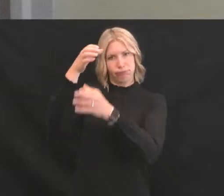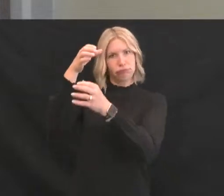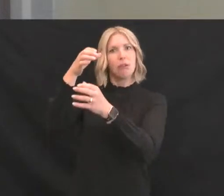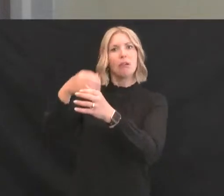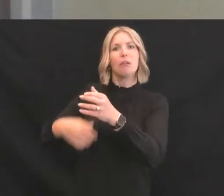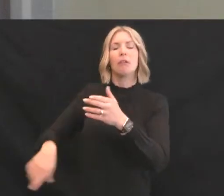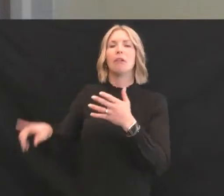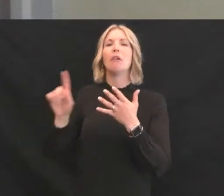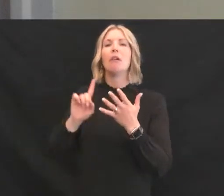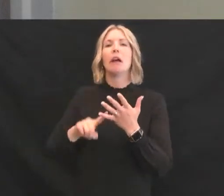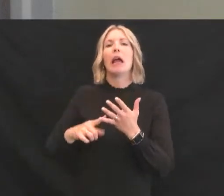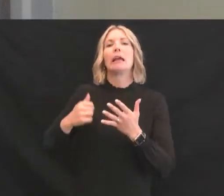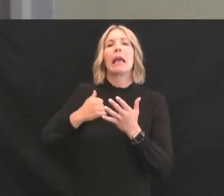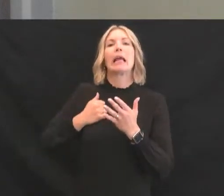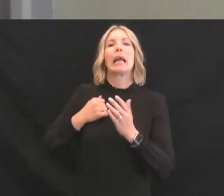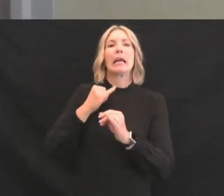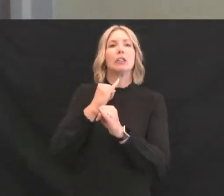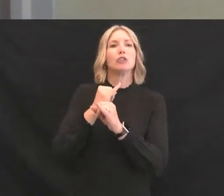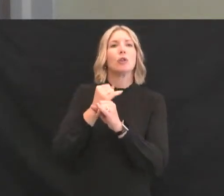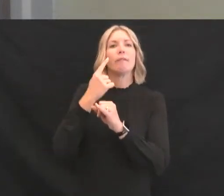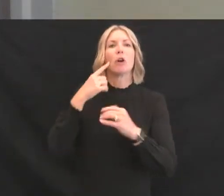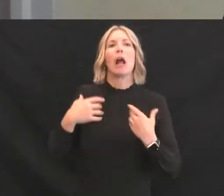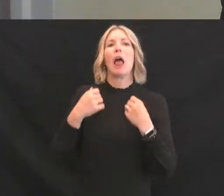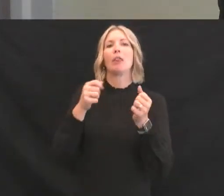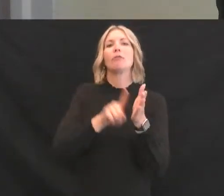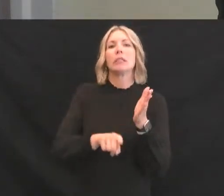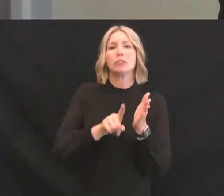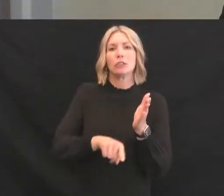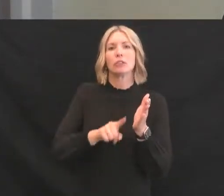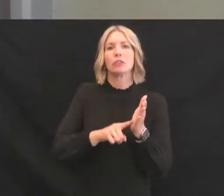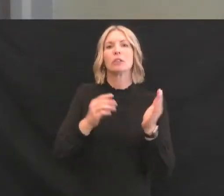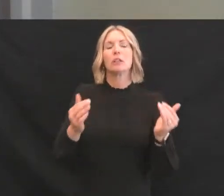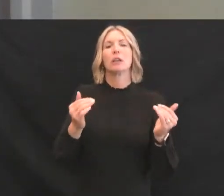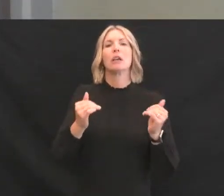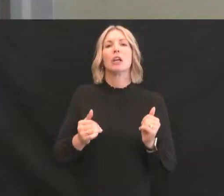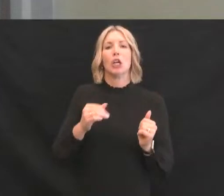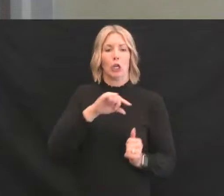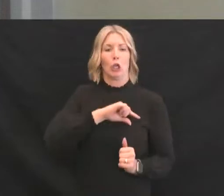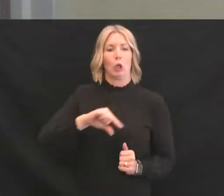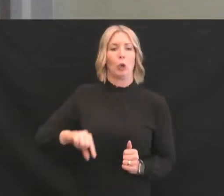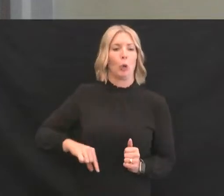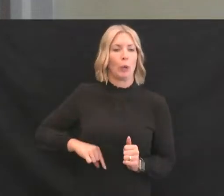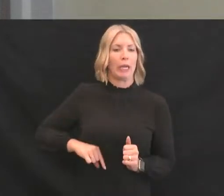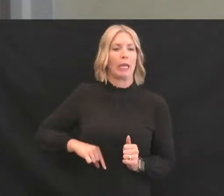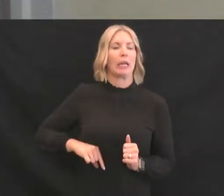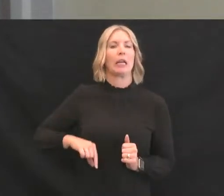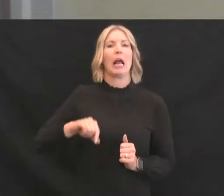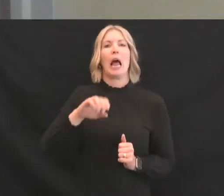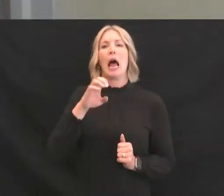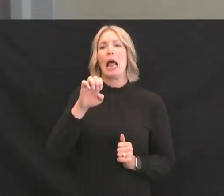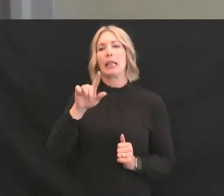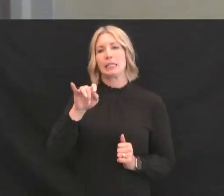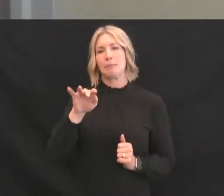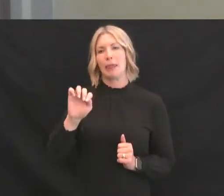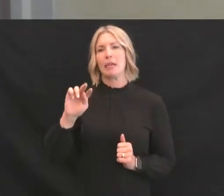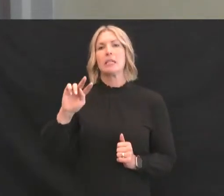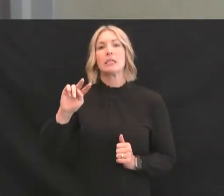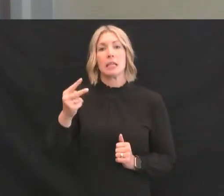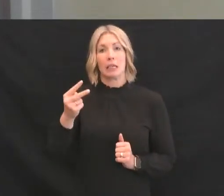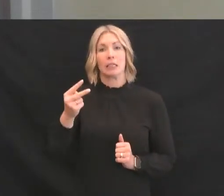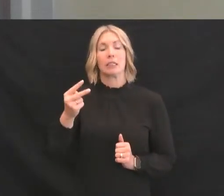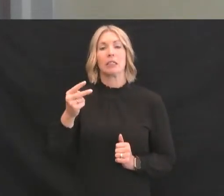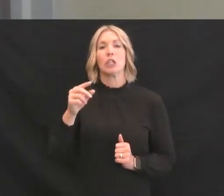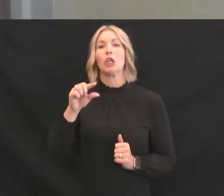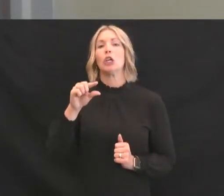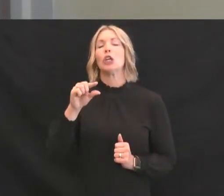Health Research New Investigator Award, Queen Elizabeth II Diamond Jubilee Medal, and Fellow of